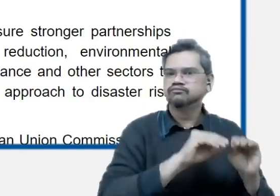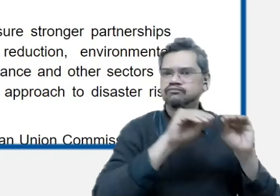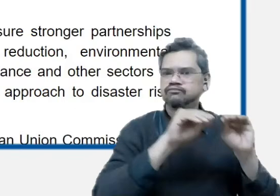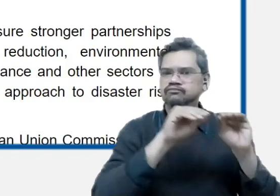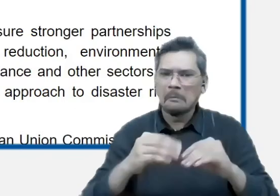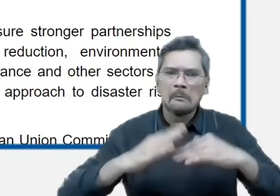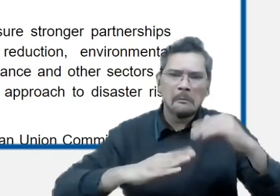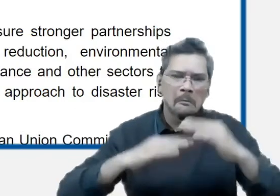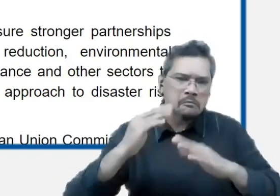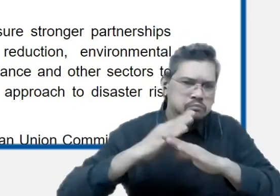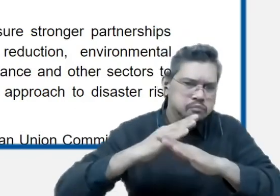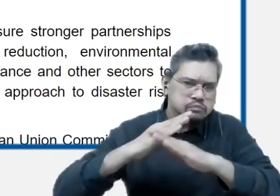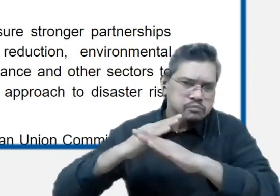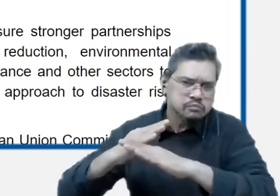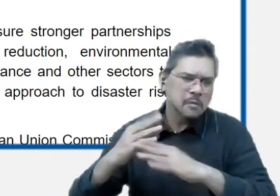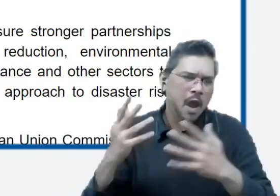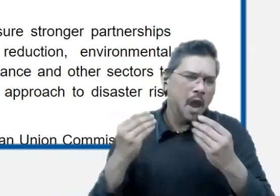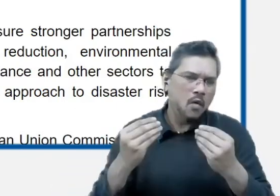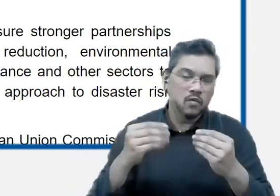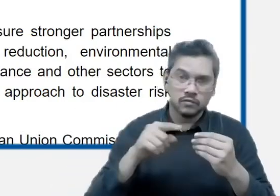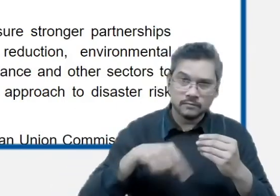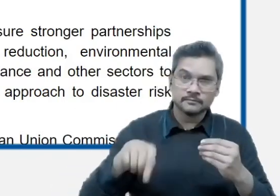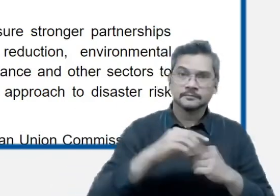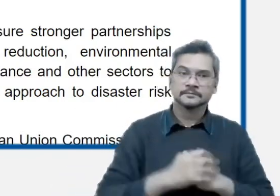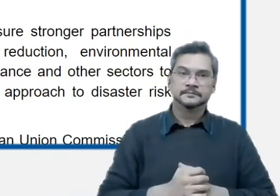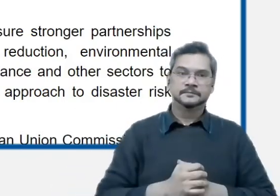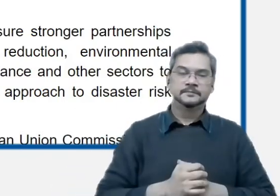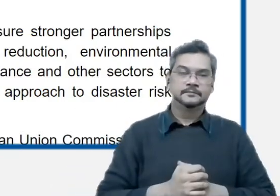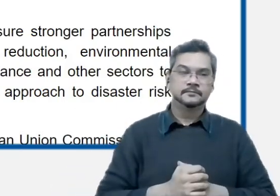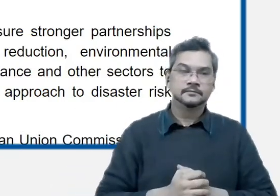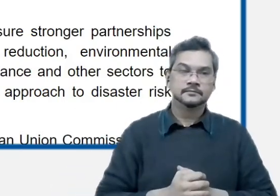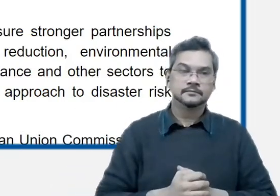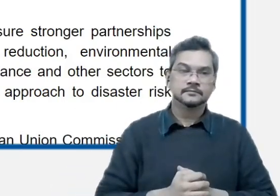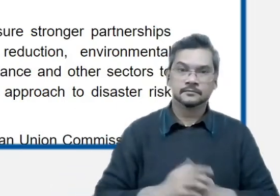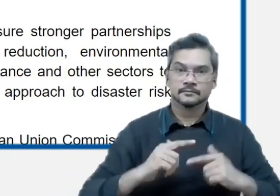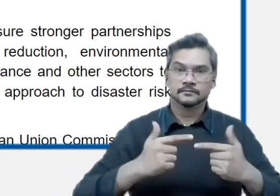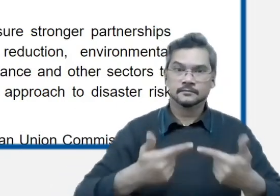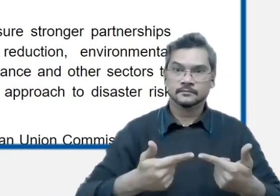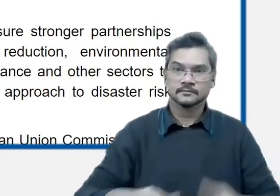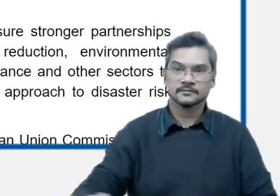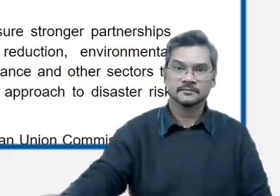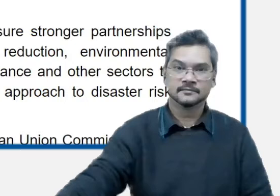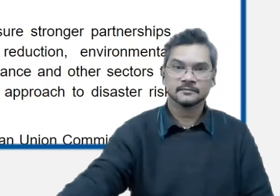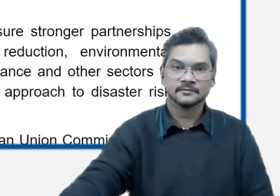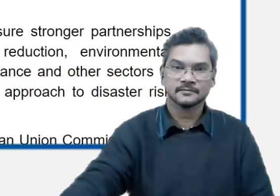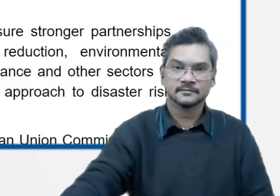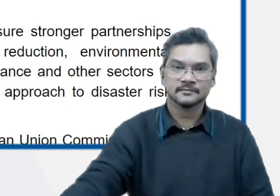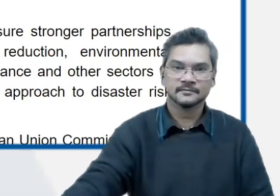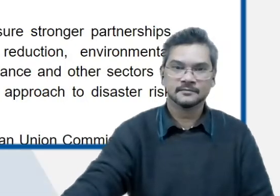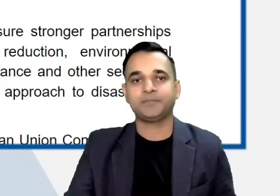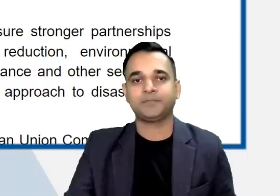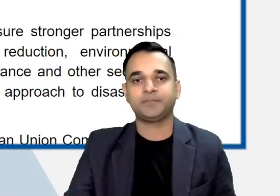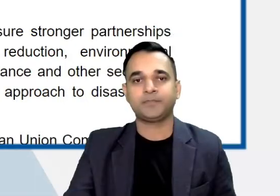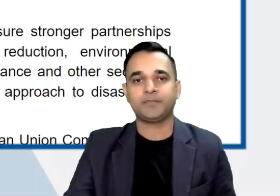11, call upon development partners, including bilateral and multilateral